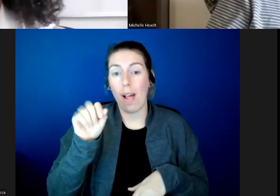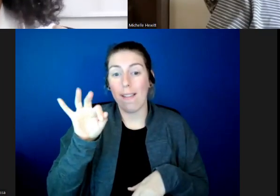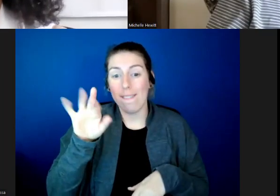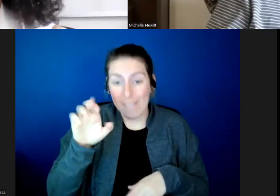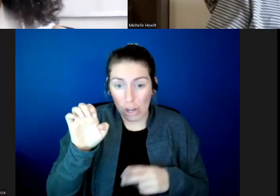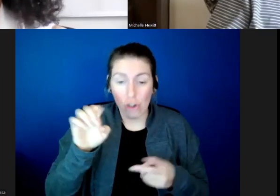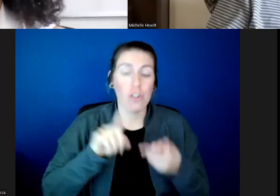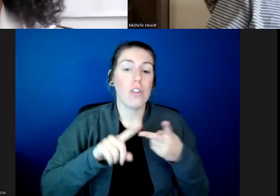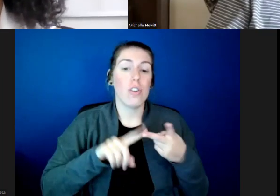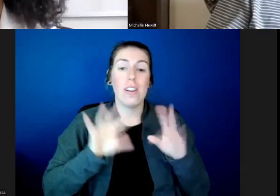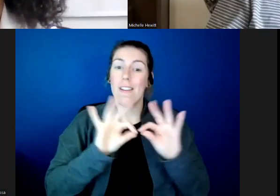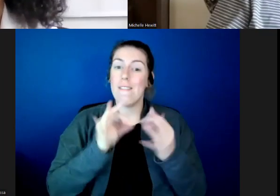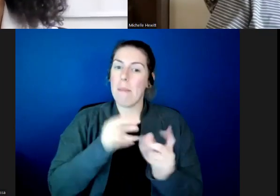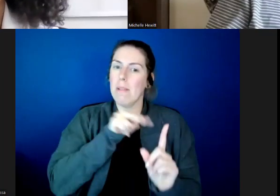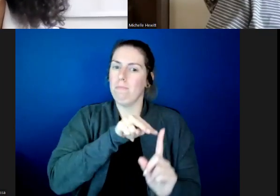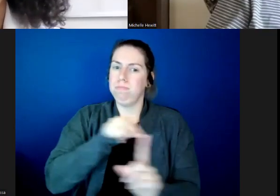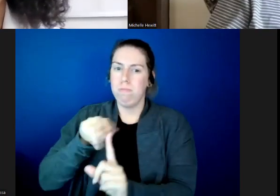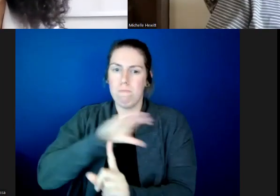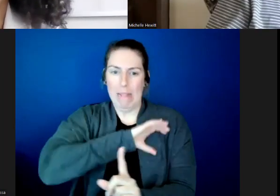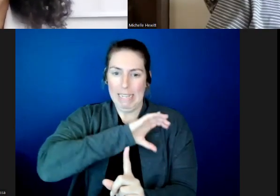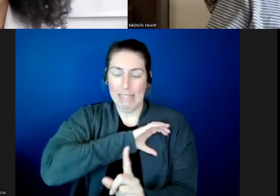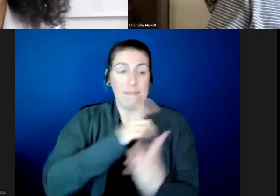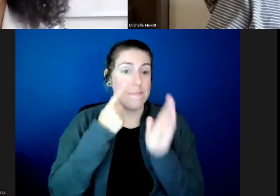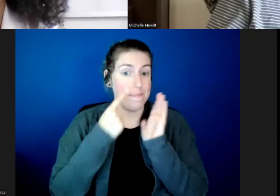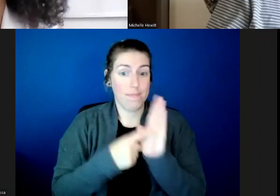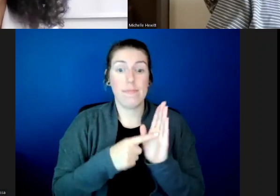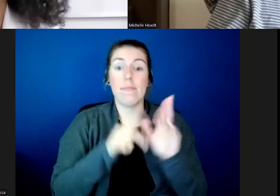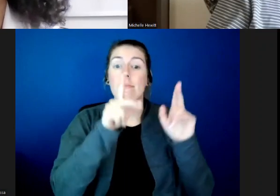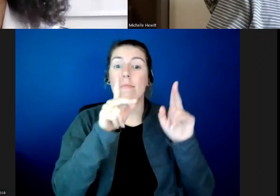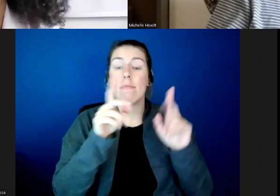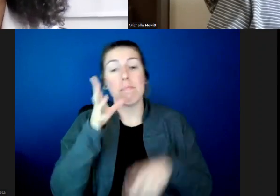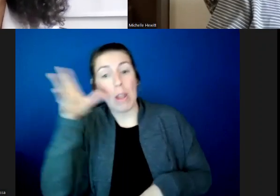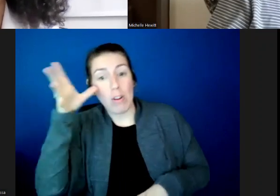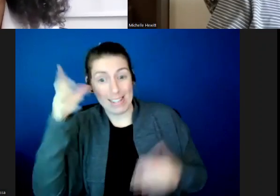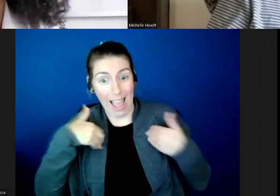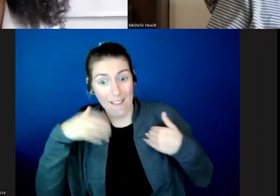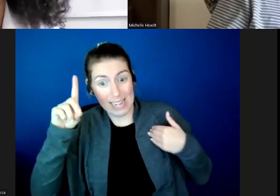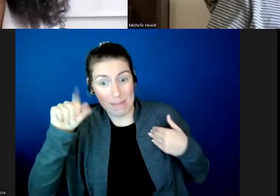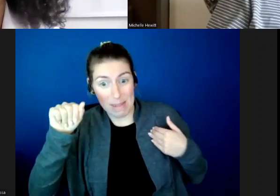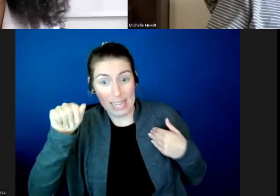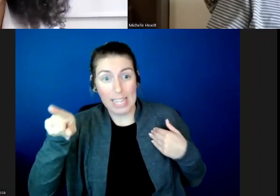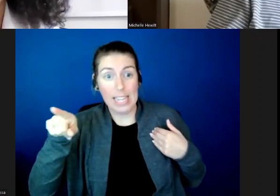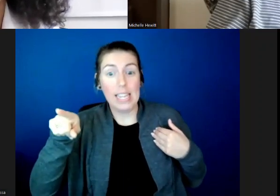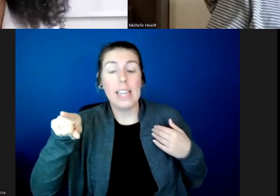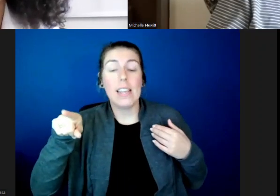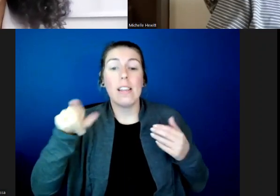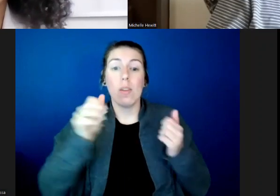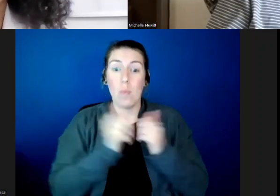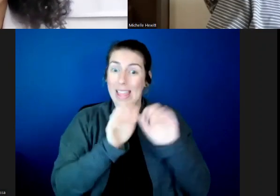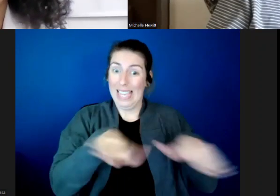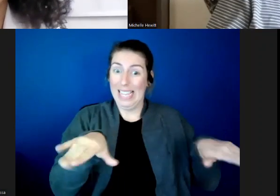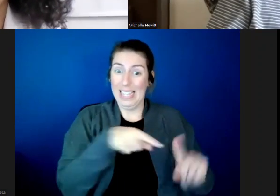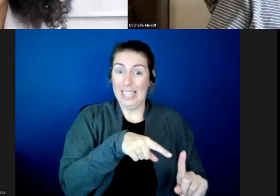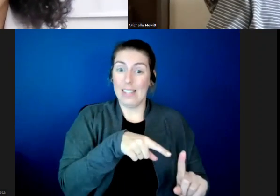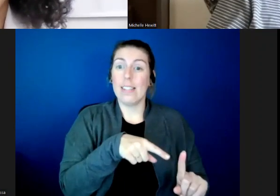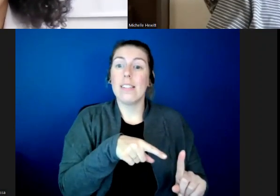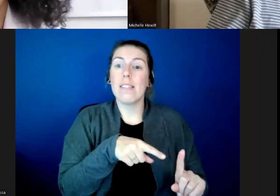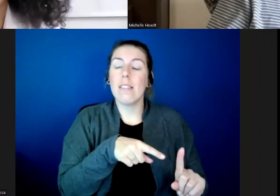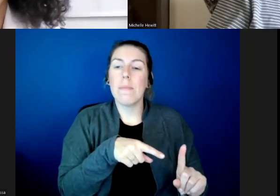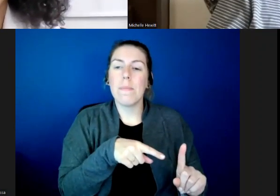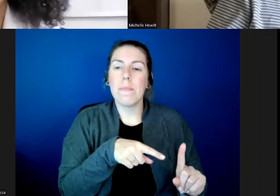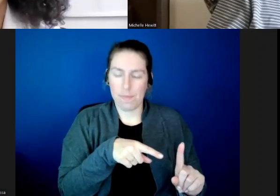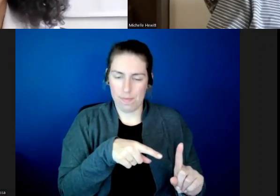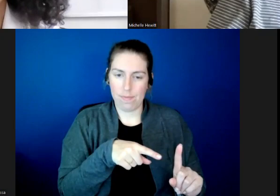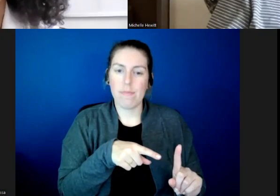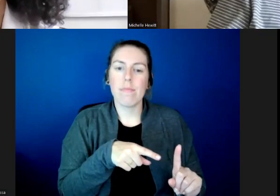where people with disabilities or parents with disabilities are more likely to be disproportionately the